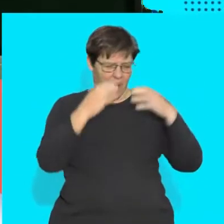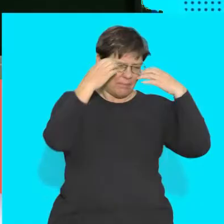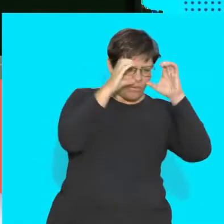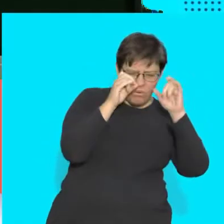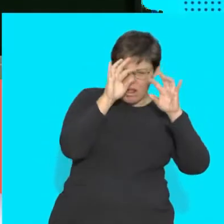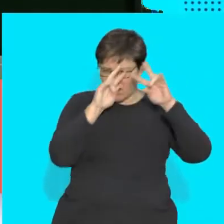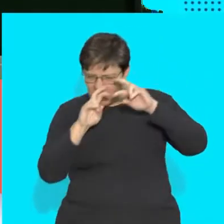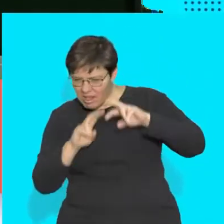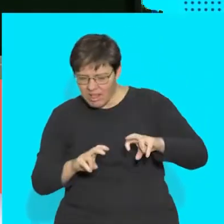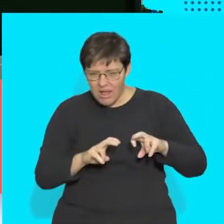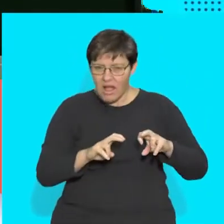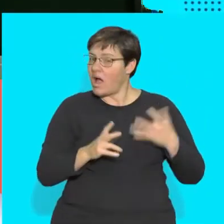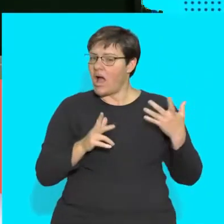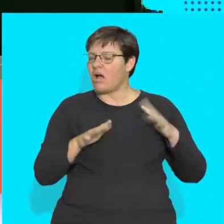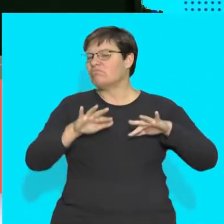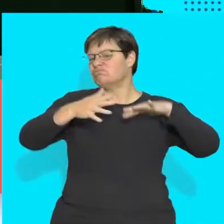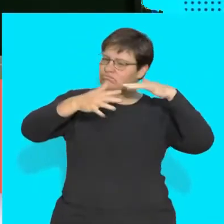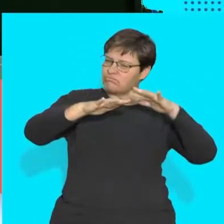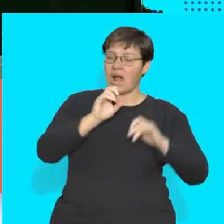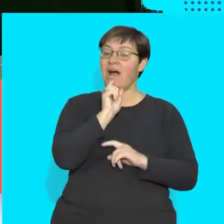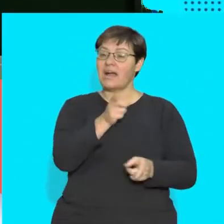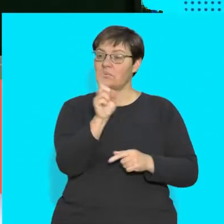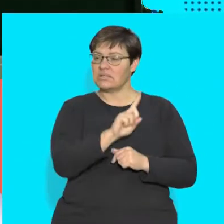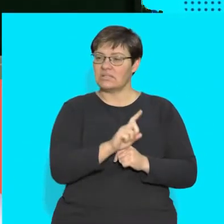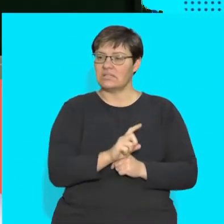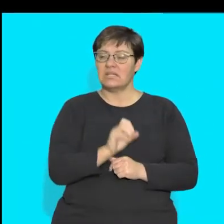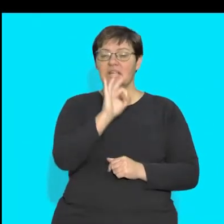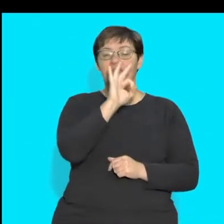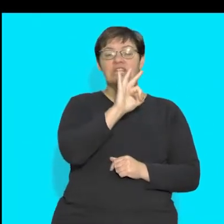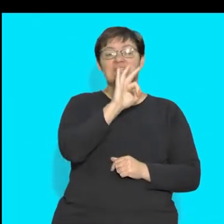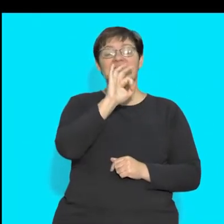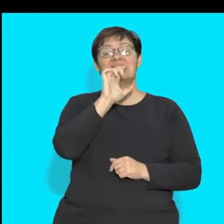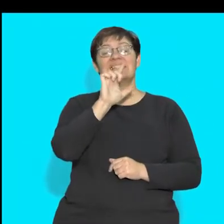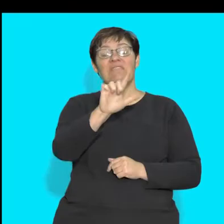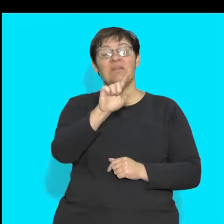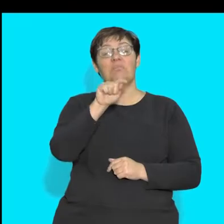Googled it, and generally the answer that I came up with was